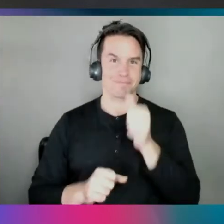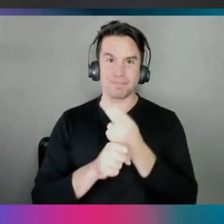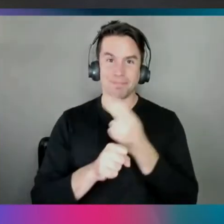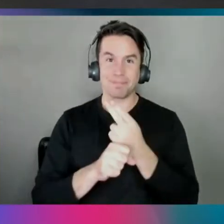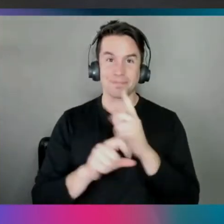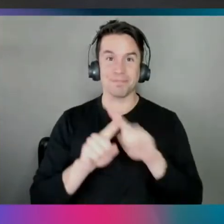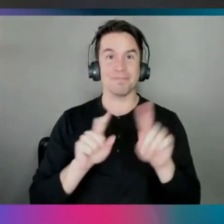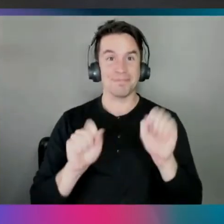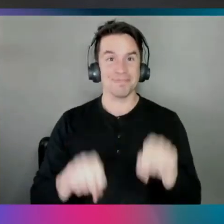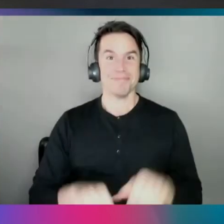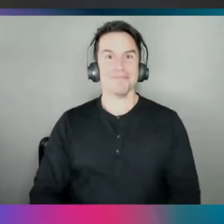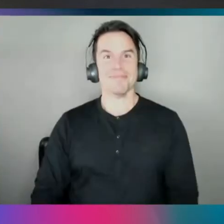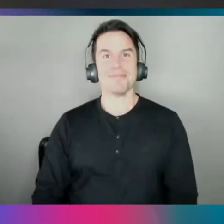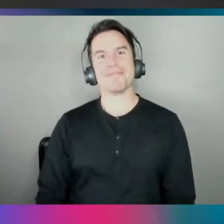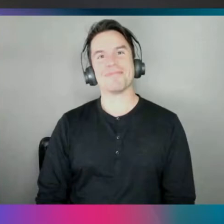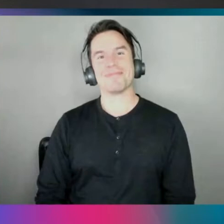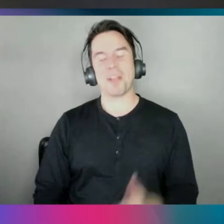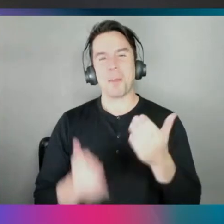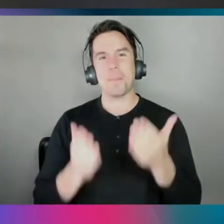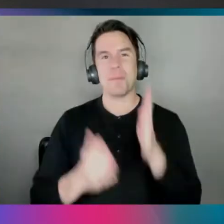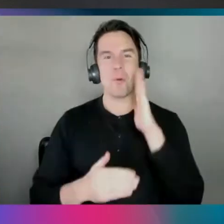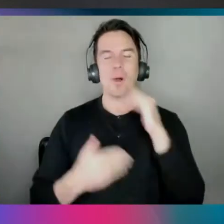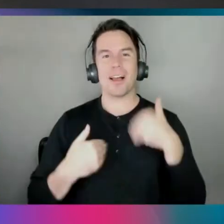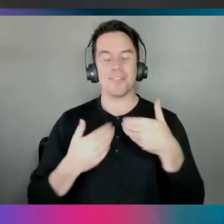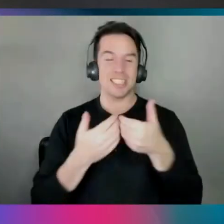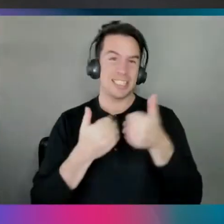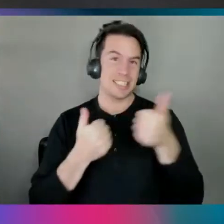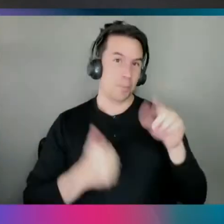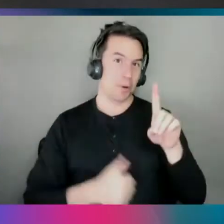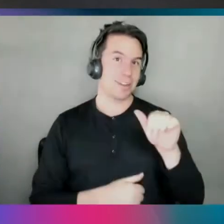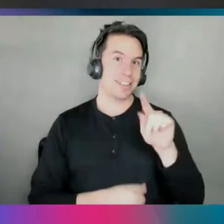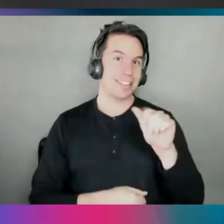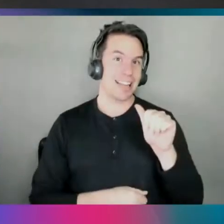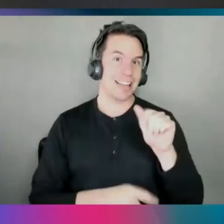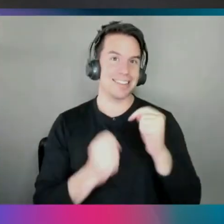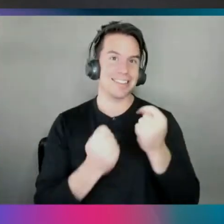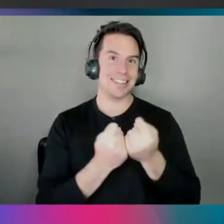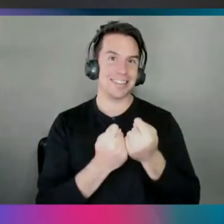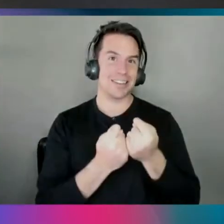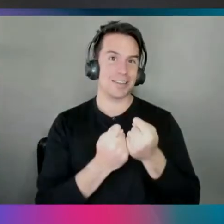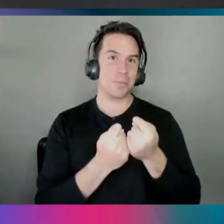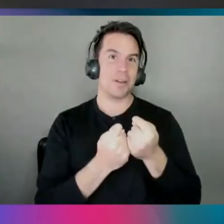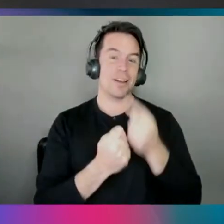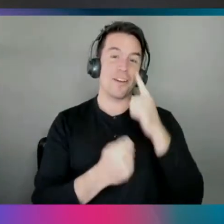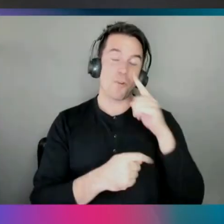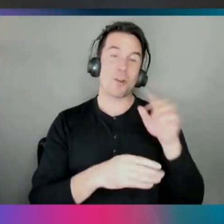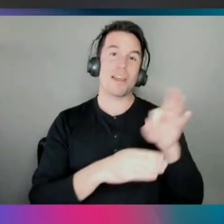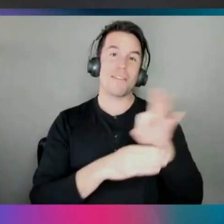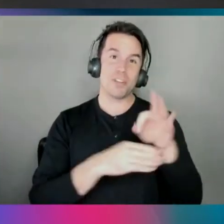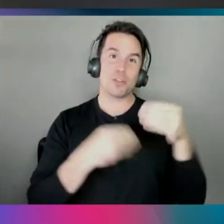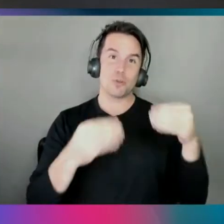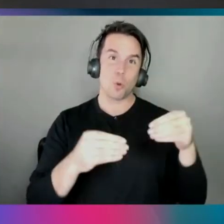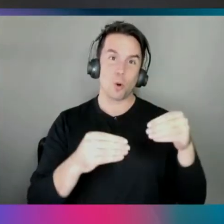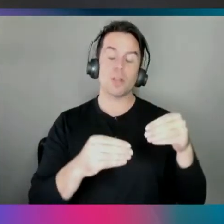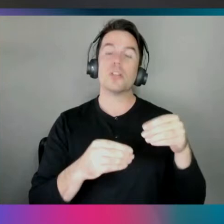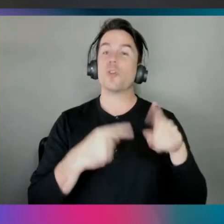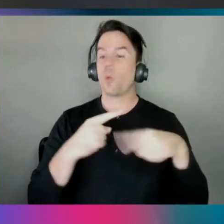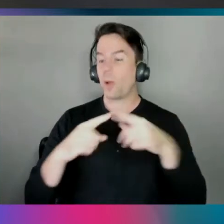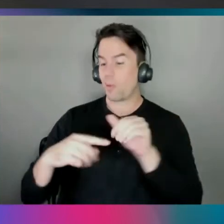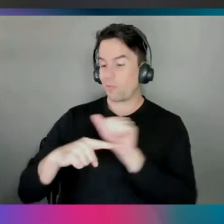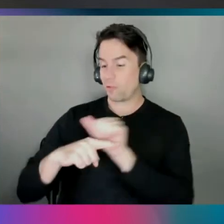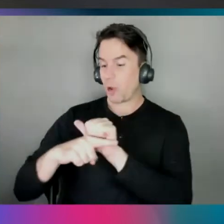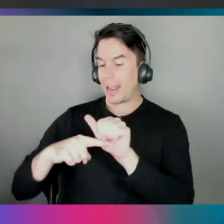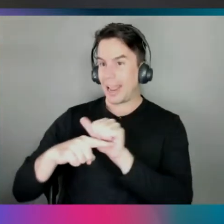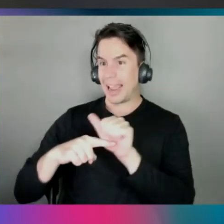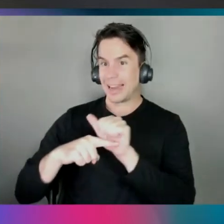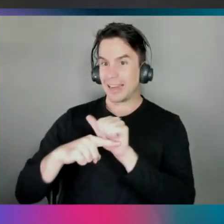maybe potentially a separate data team that's populating that feature store. So when it comes to training, you can pull it from the feature store. So you have one data team and another data